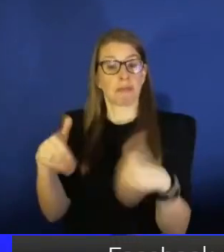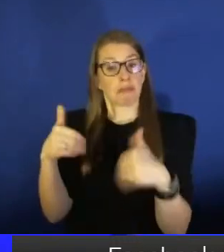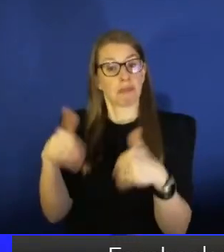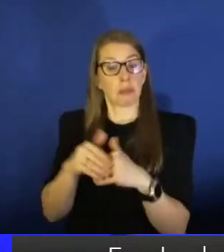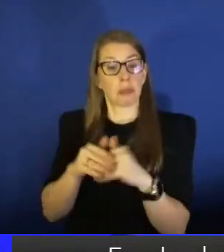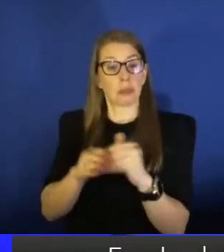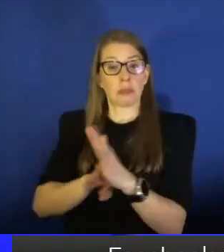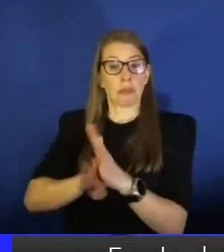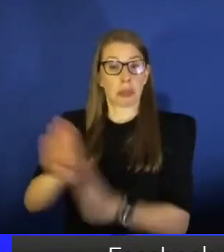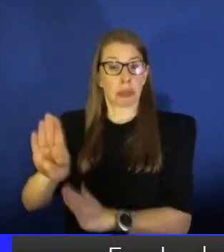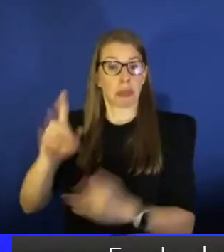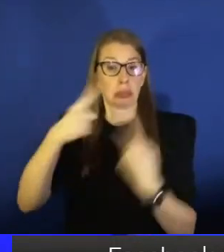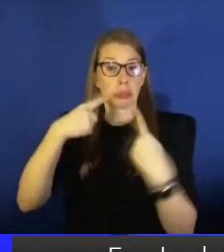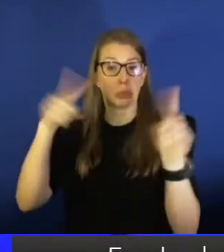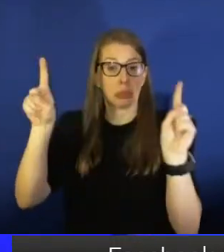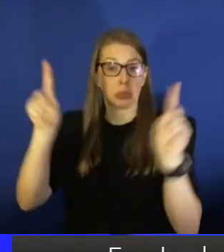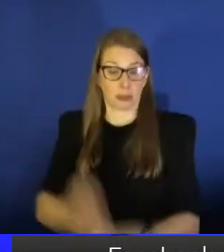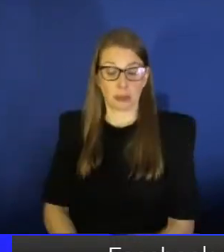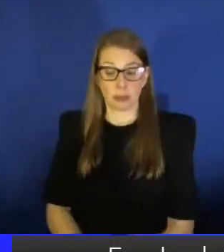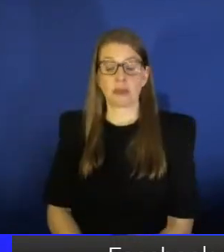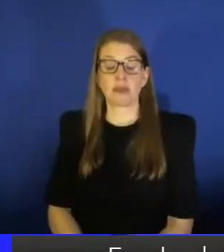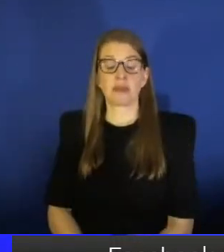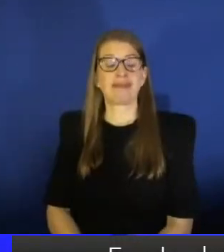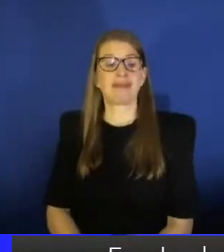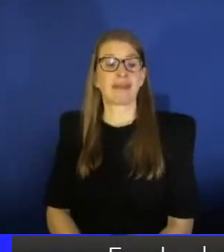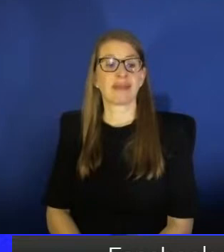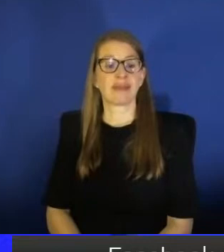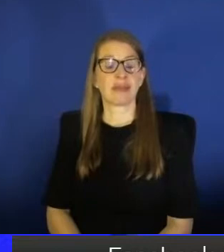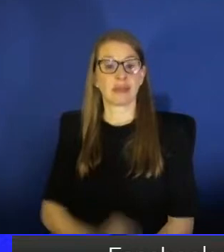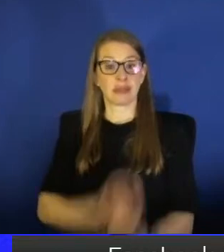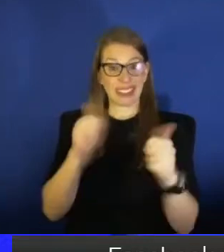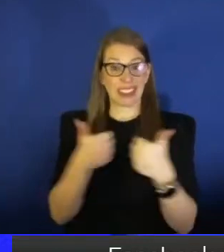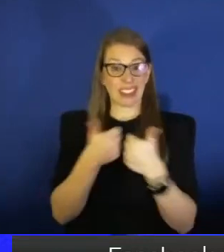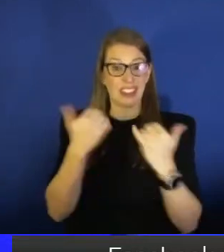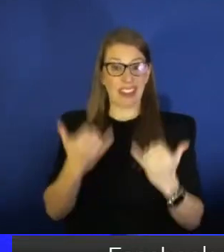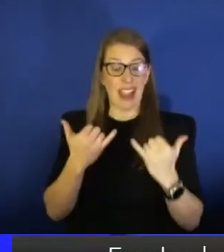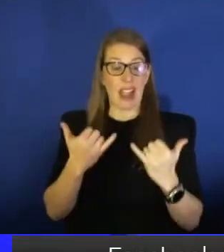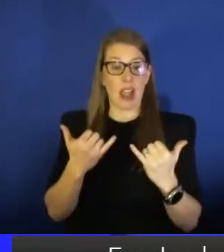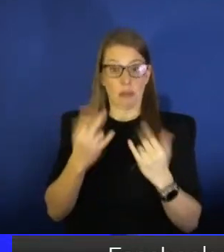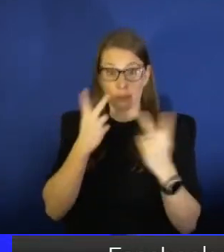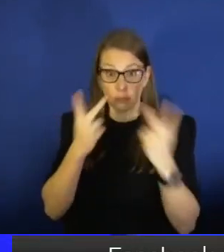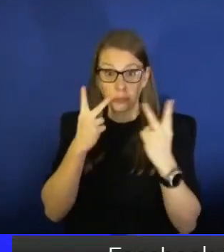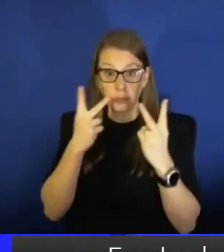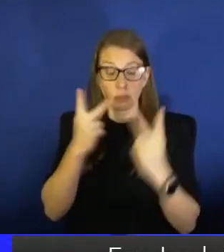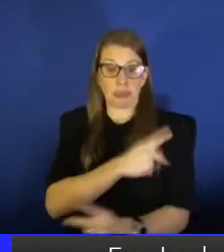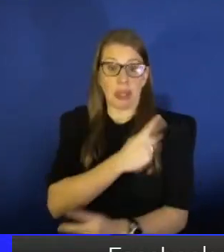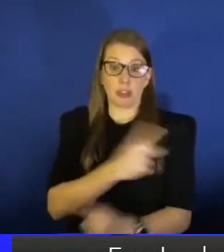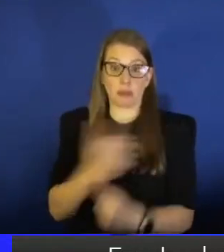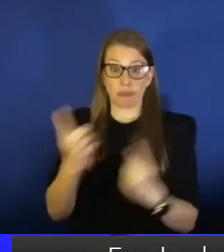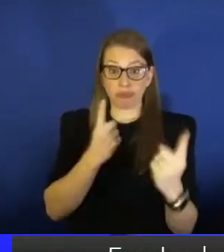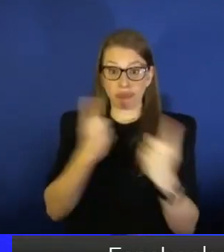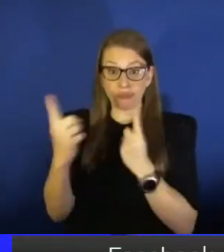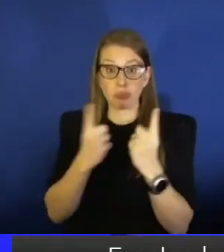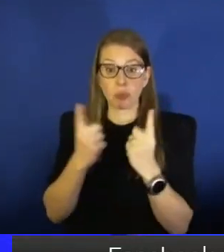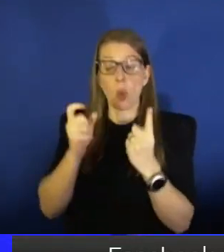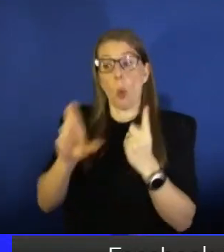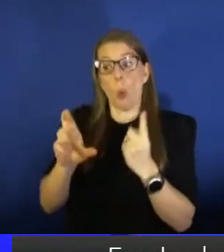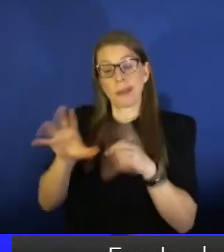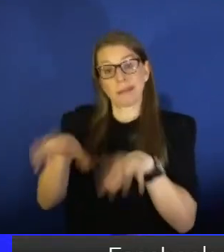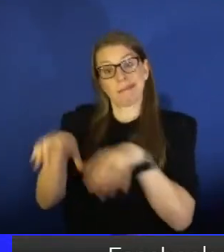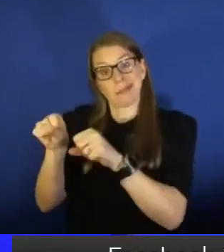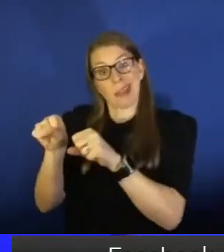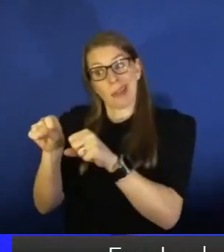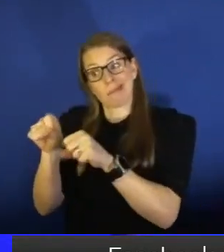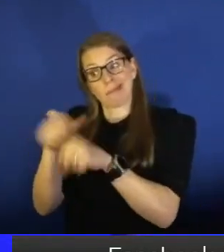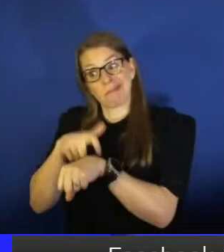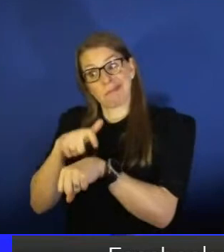Now, it's kind of challenging. Do you spend your time in seeing patients coming to the clinic, or do you spend time on